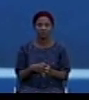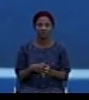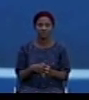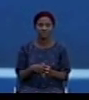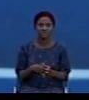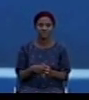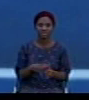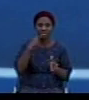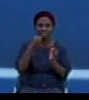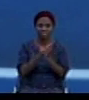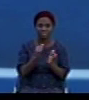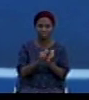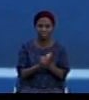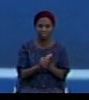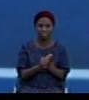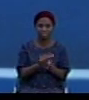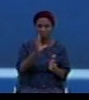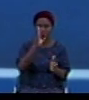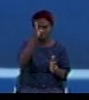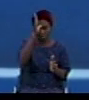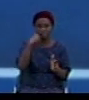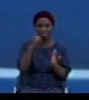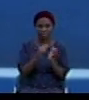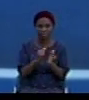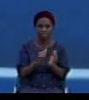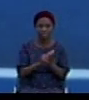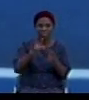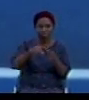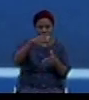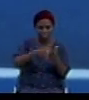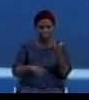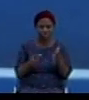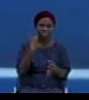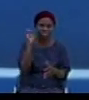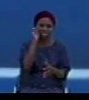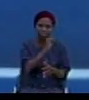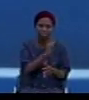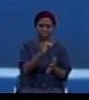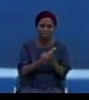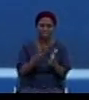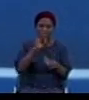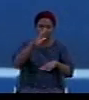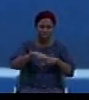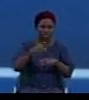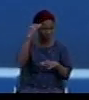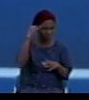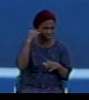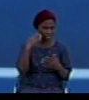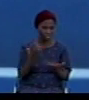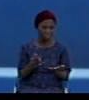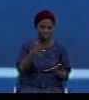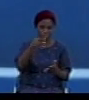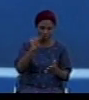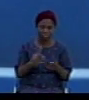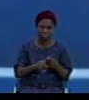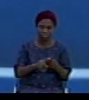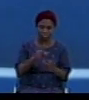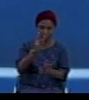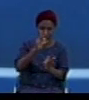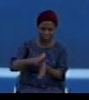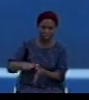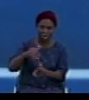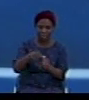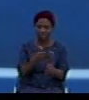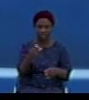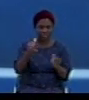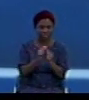the evil that is on your head, you have to drop whatever that is with you. I dropped it. And Baba said, are you doubting me? I said, no. He said,